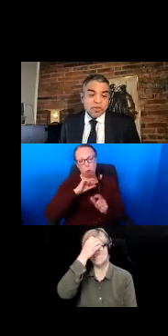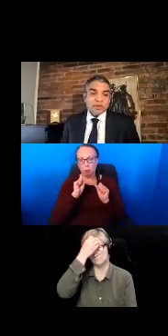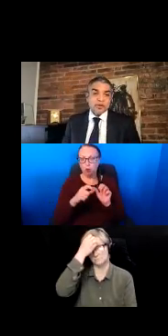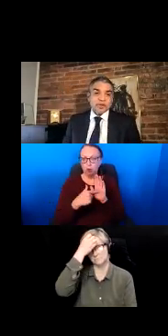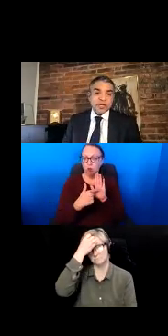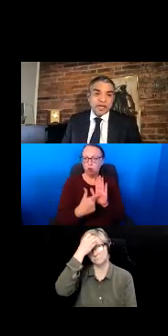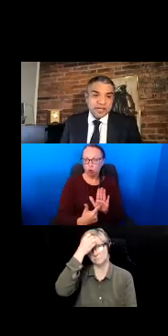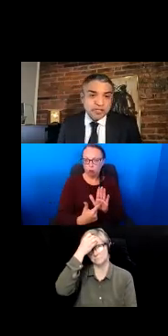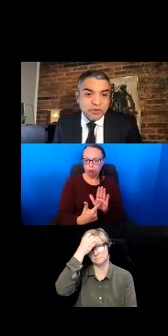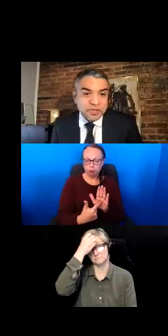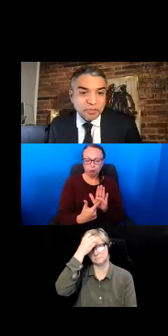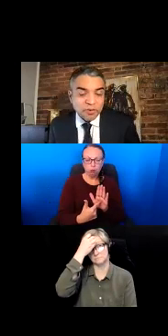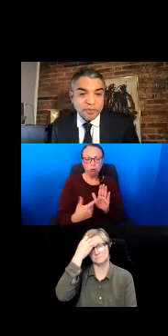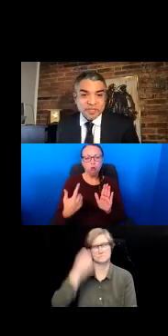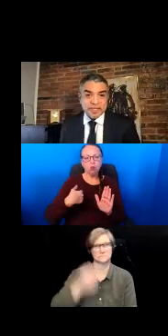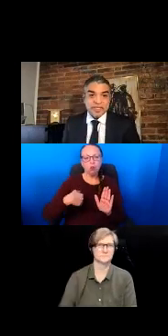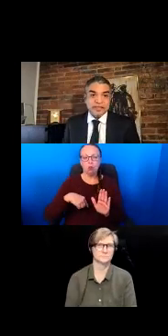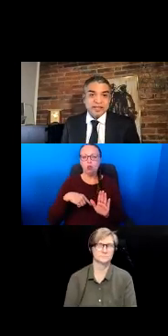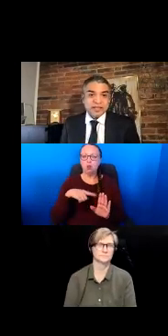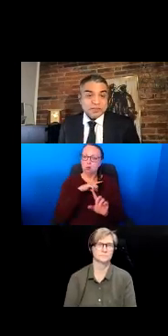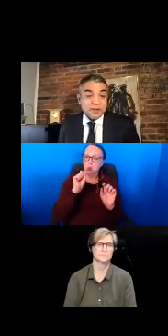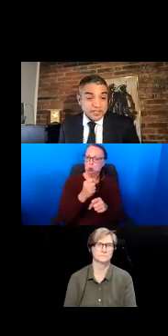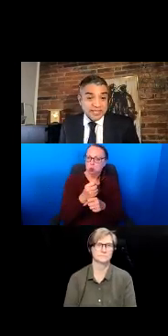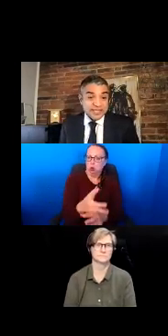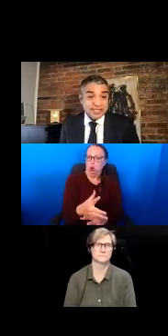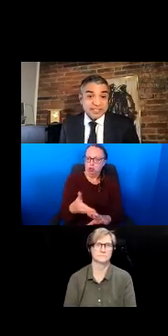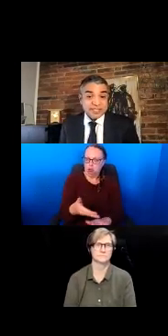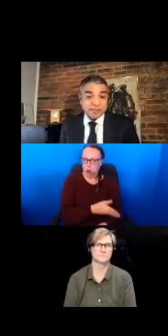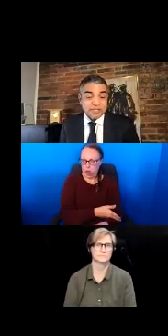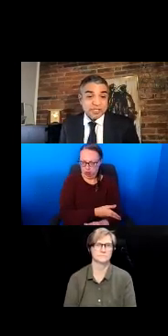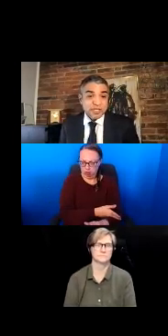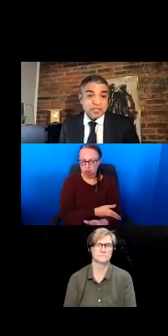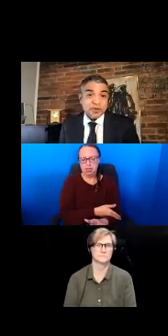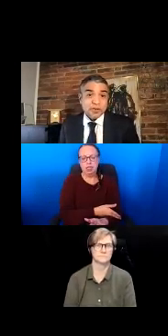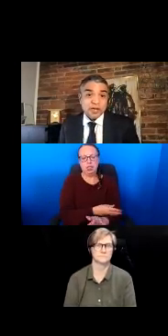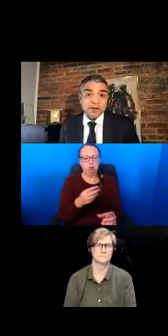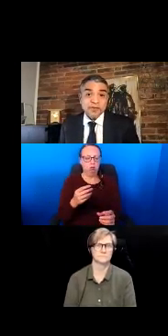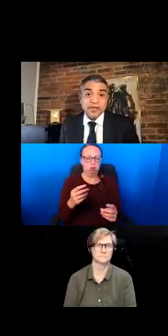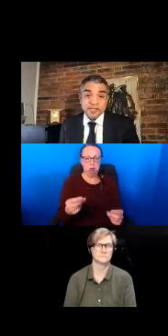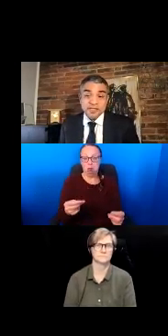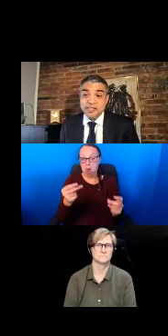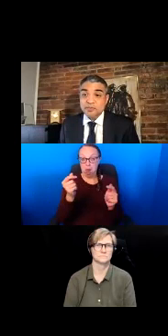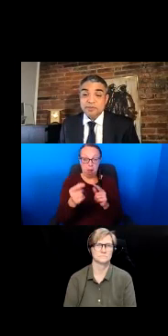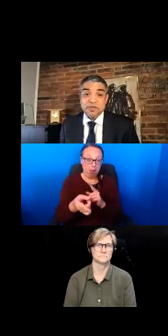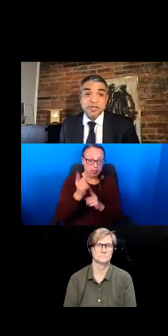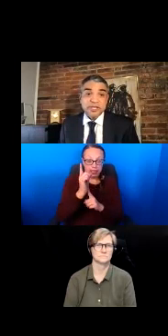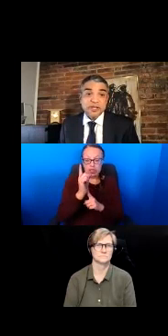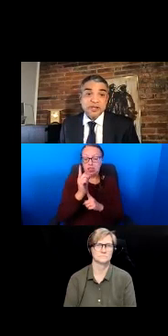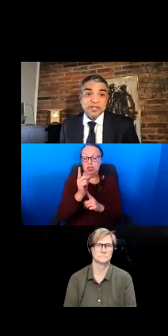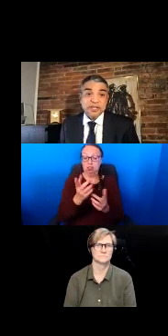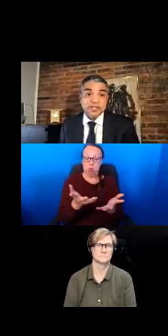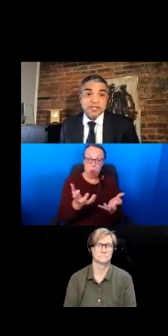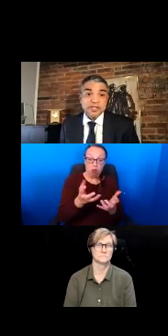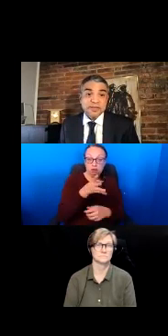we could induce improvements in spontaneous elicited speech, So for instance, what I'm showing